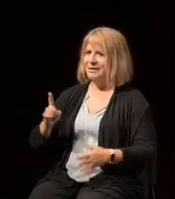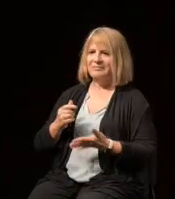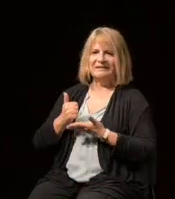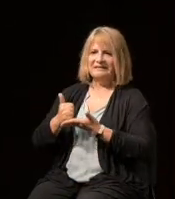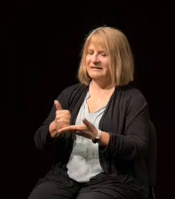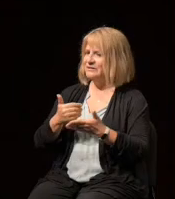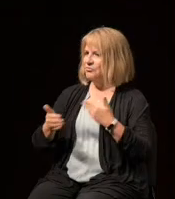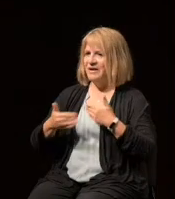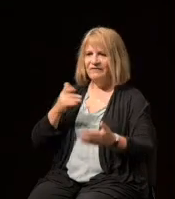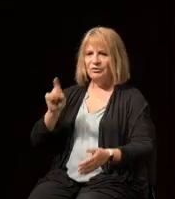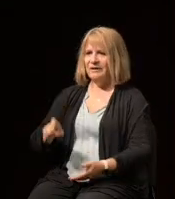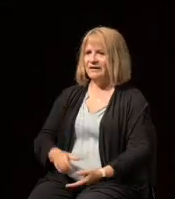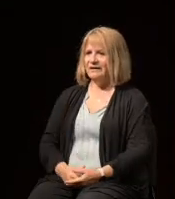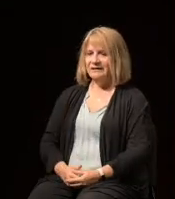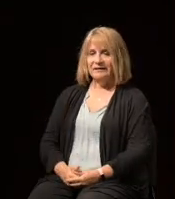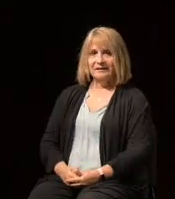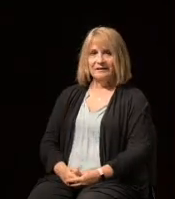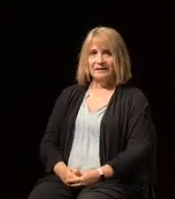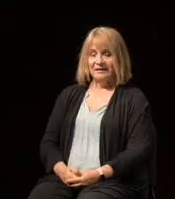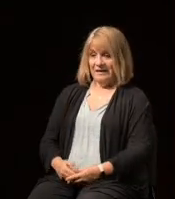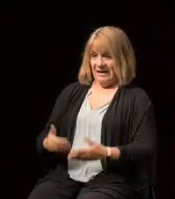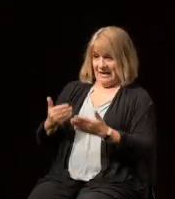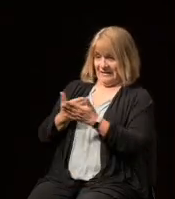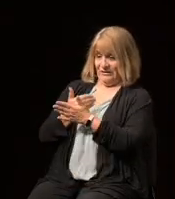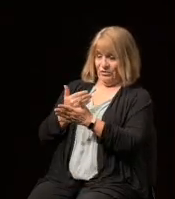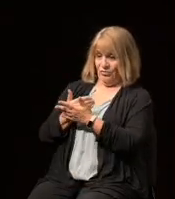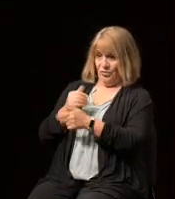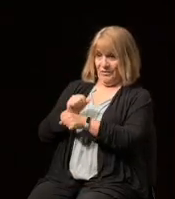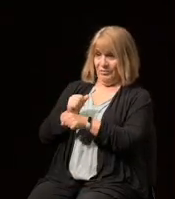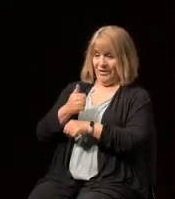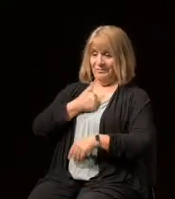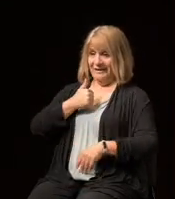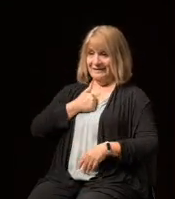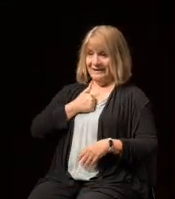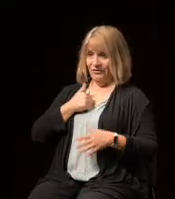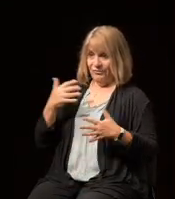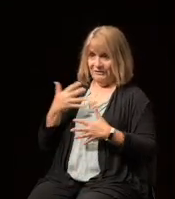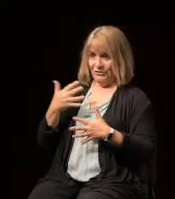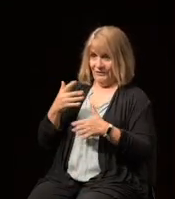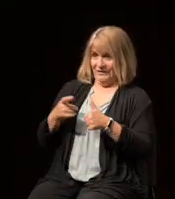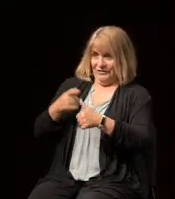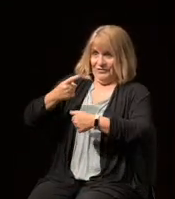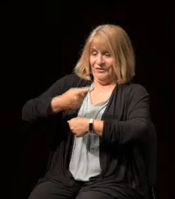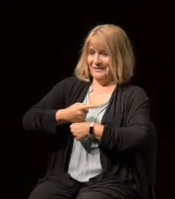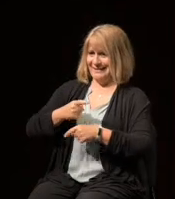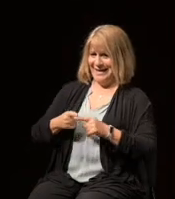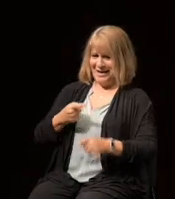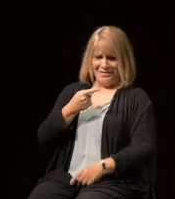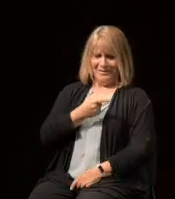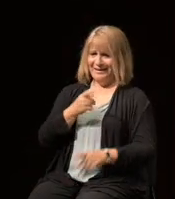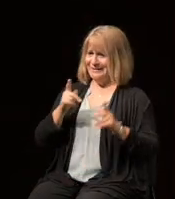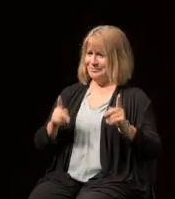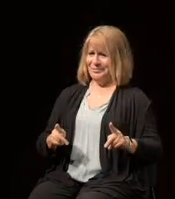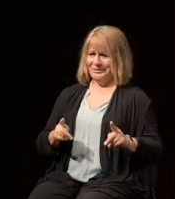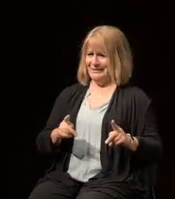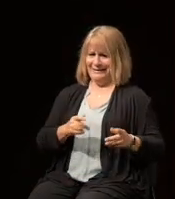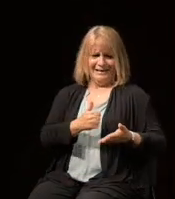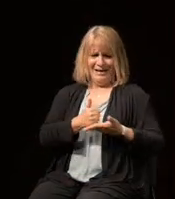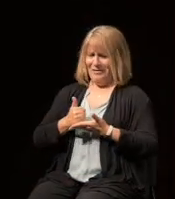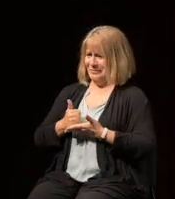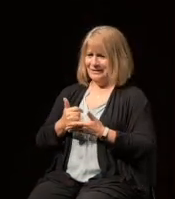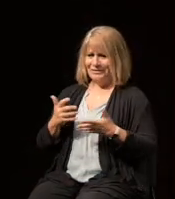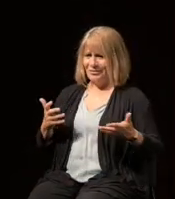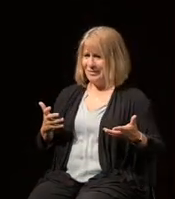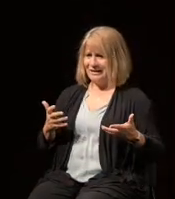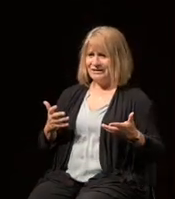needed. As a new employee, I was nervous about my first days, but they made the transition appear seamless.